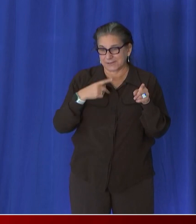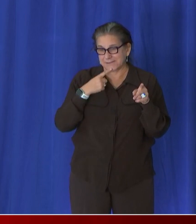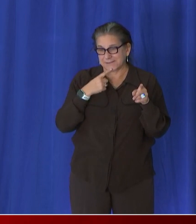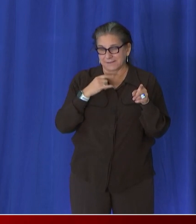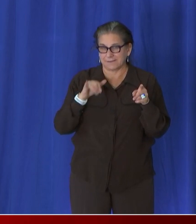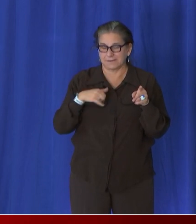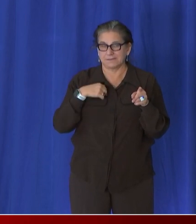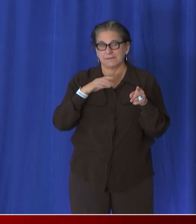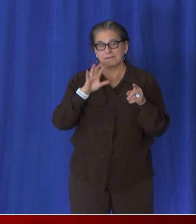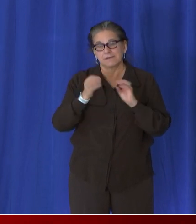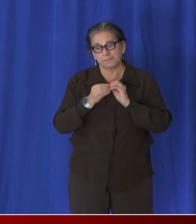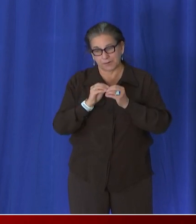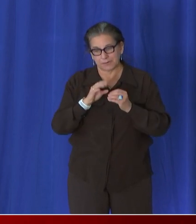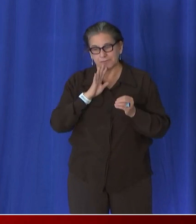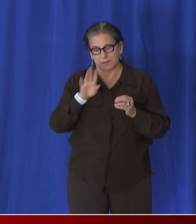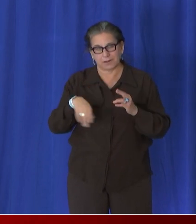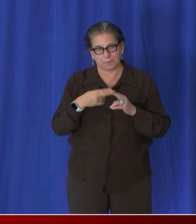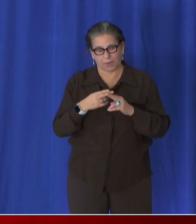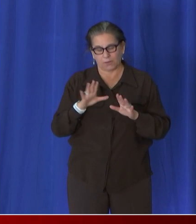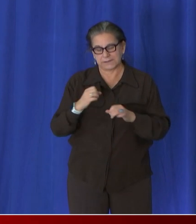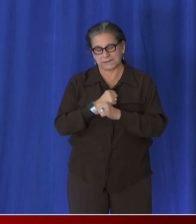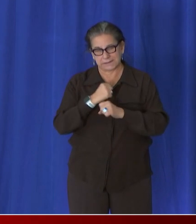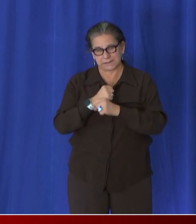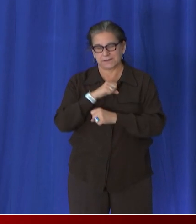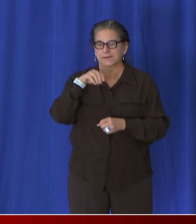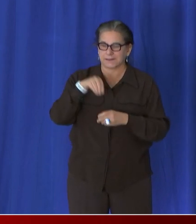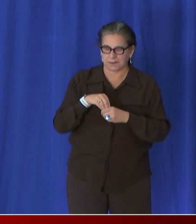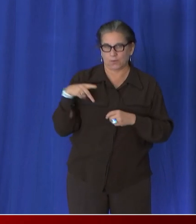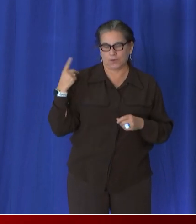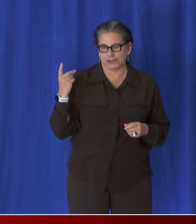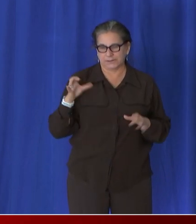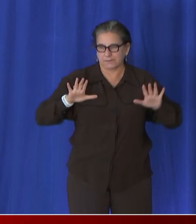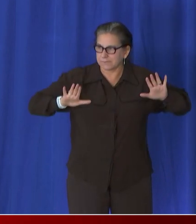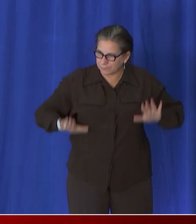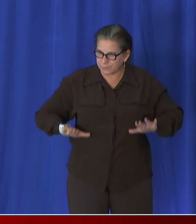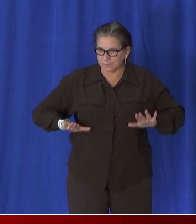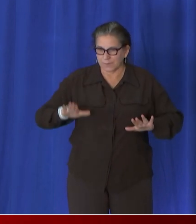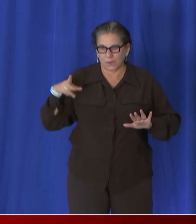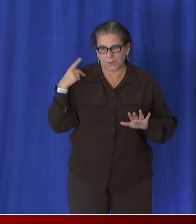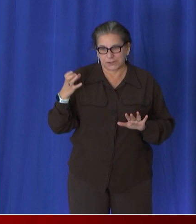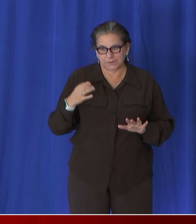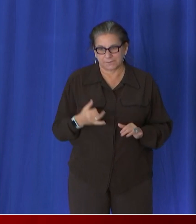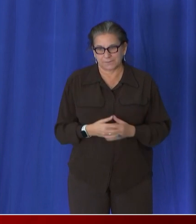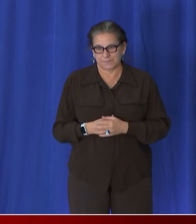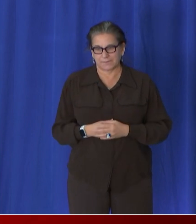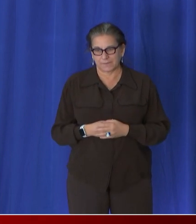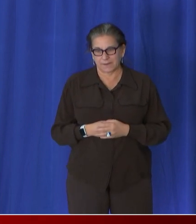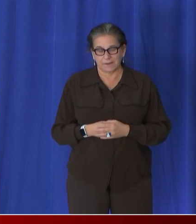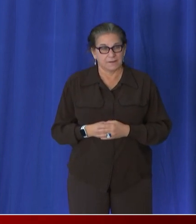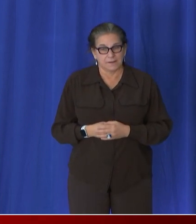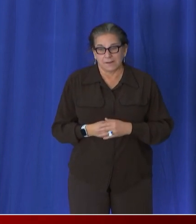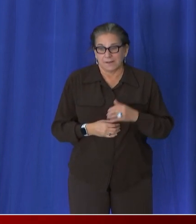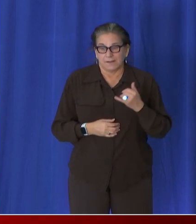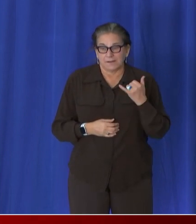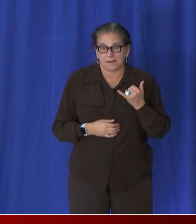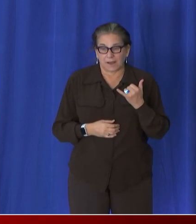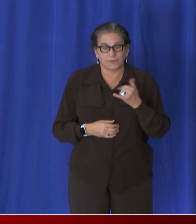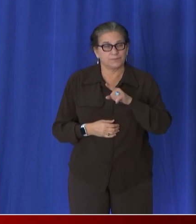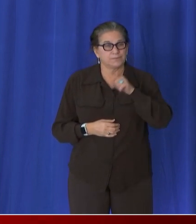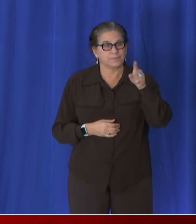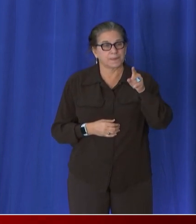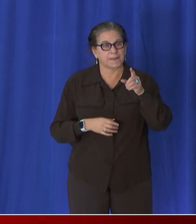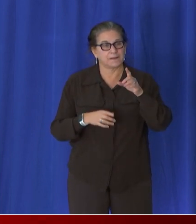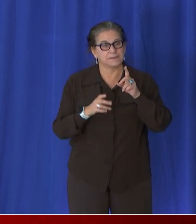So what we know from CDC data, again, just to sort of underscore this a little bit more, is that fully vaccinated people with boosters are